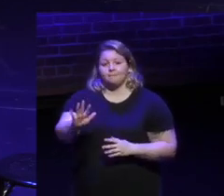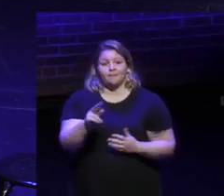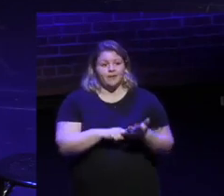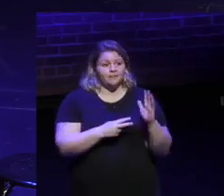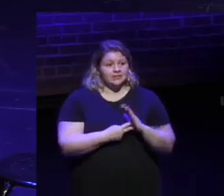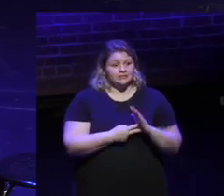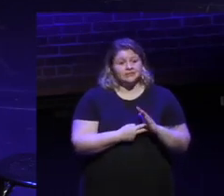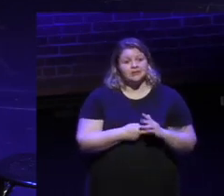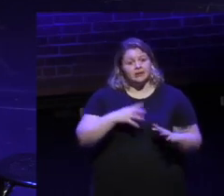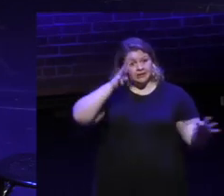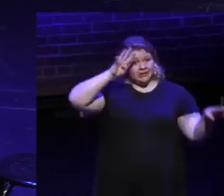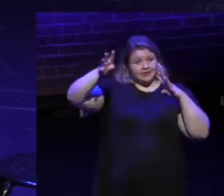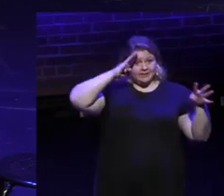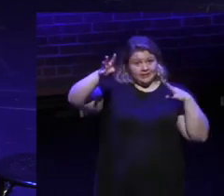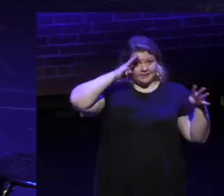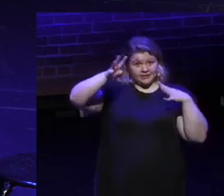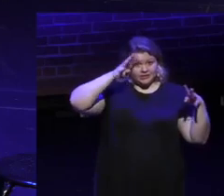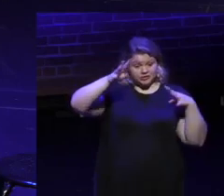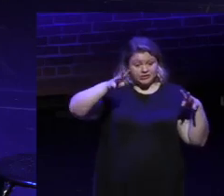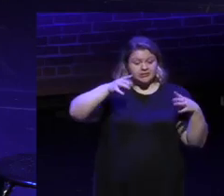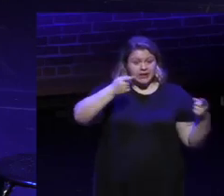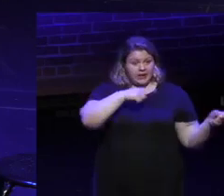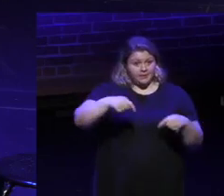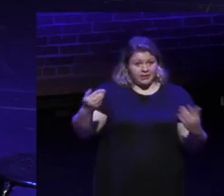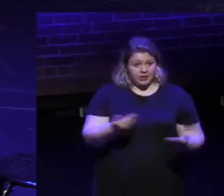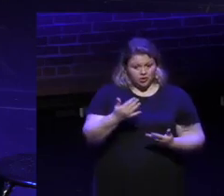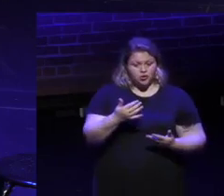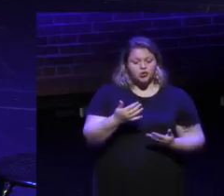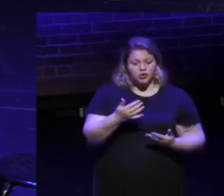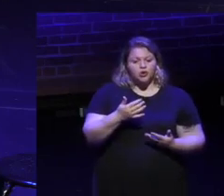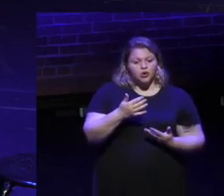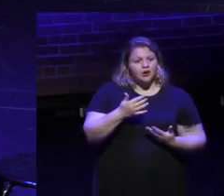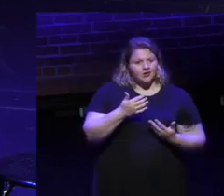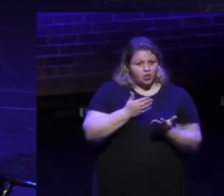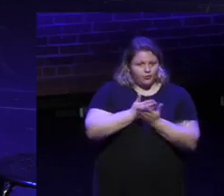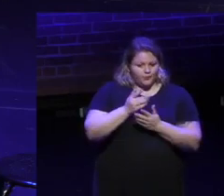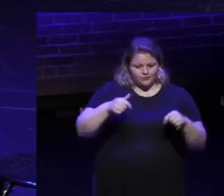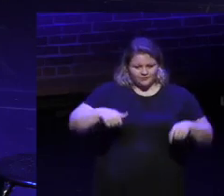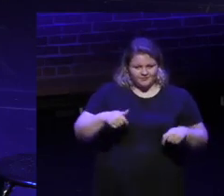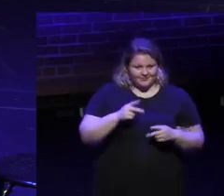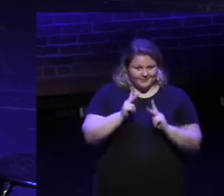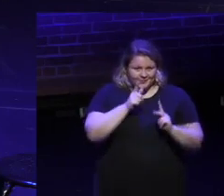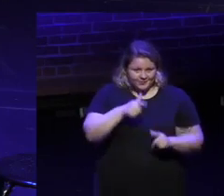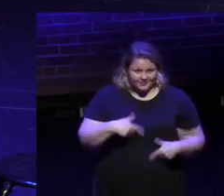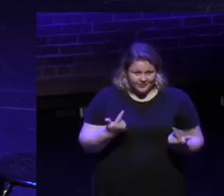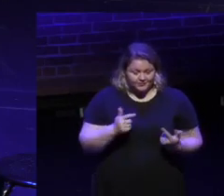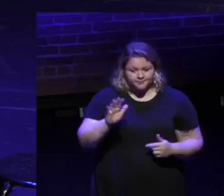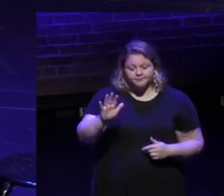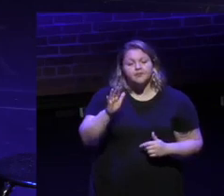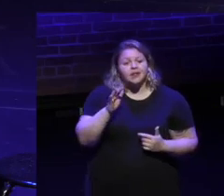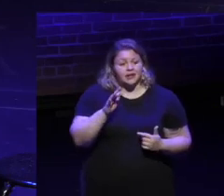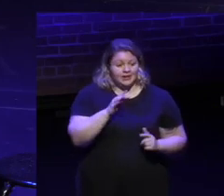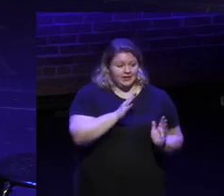happen here are supported by people who live here. The arts sector does not receive this